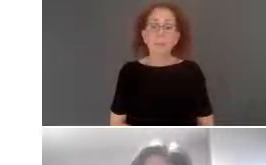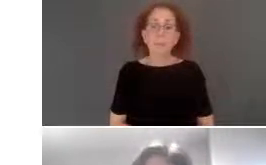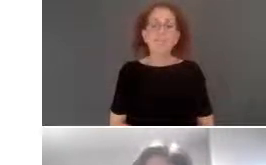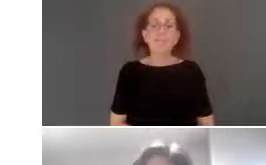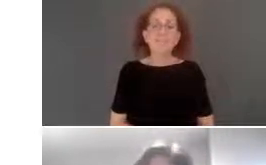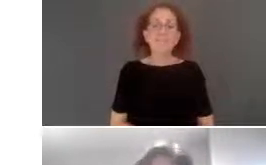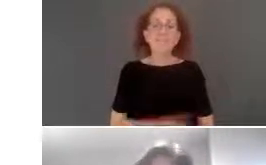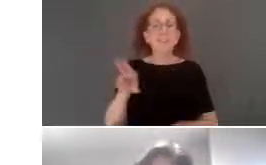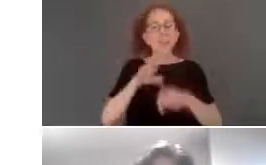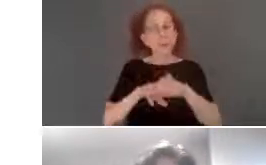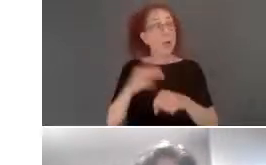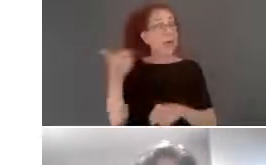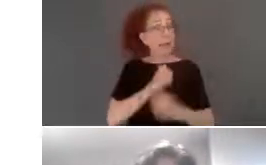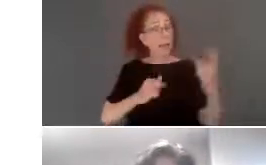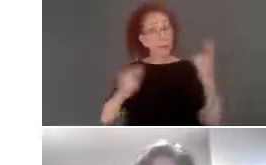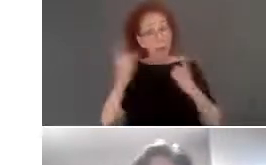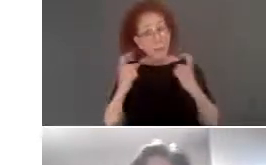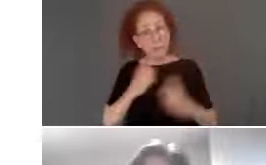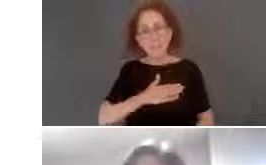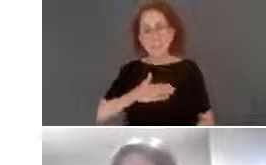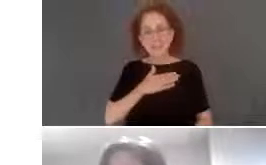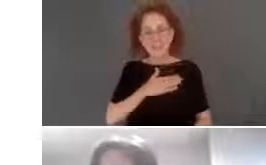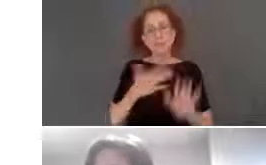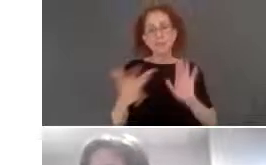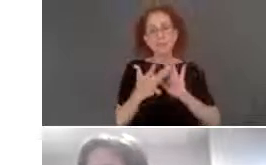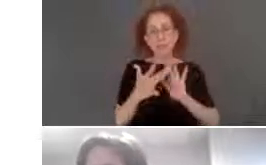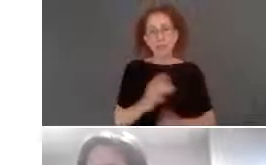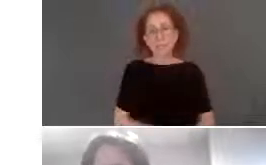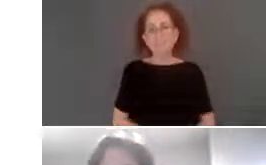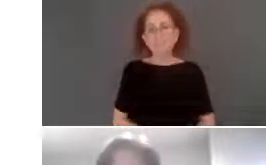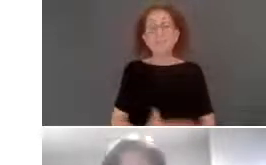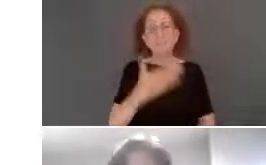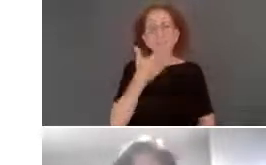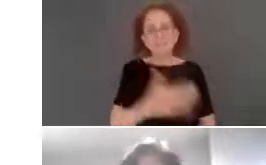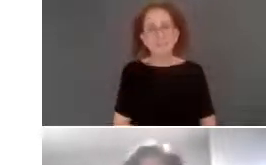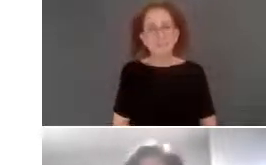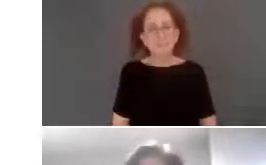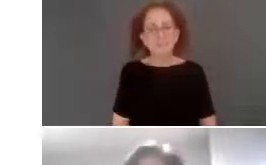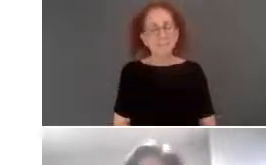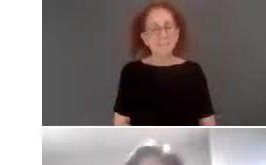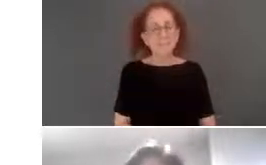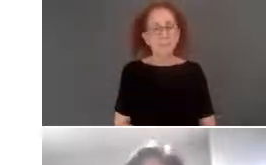And of course, if you have any questions, please feel free to reach out to me. Thank you.